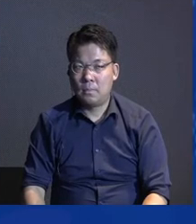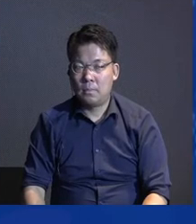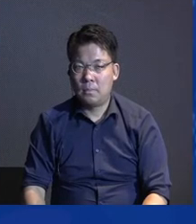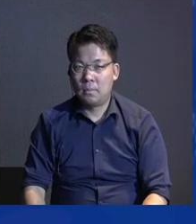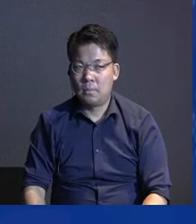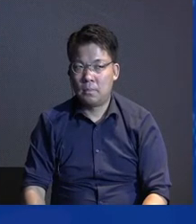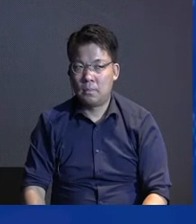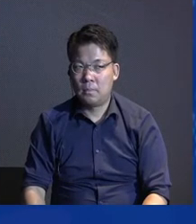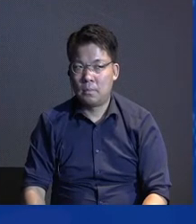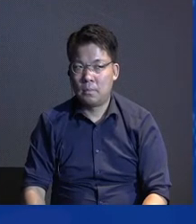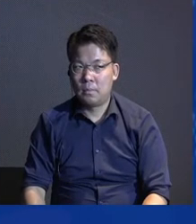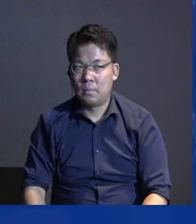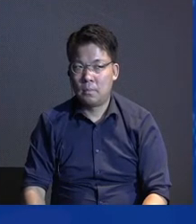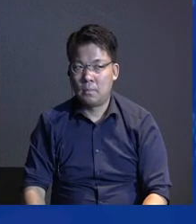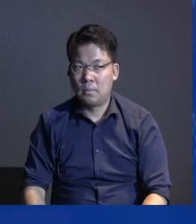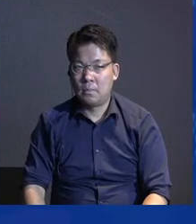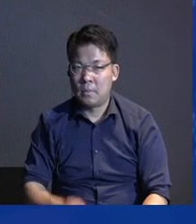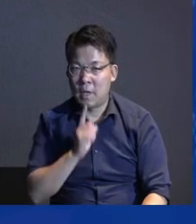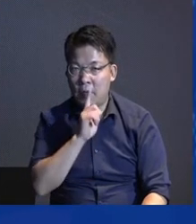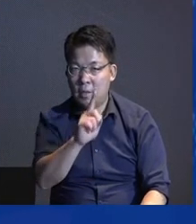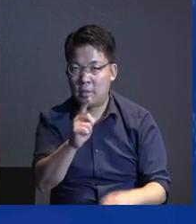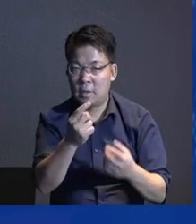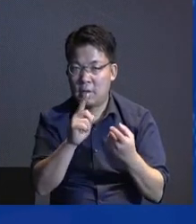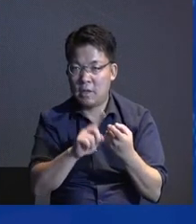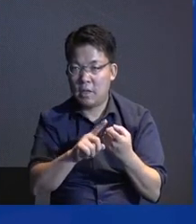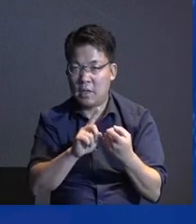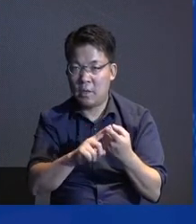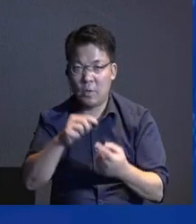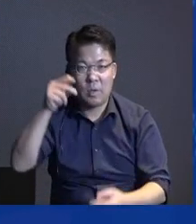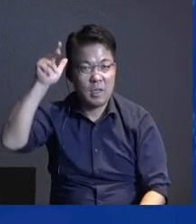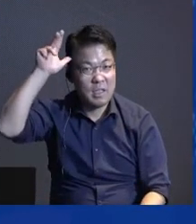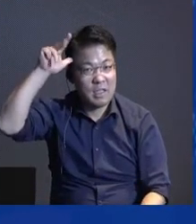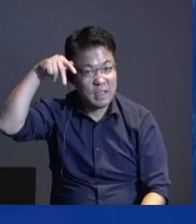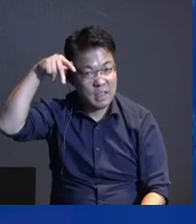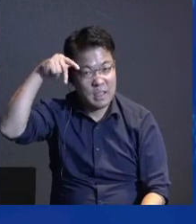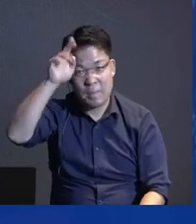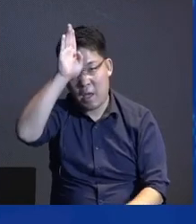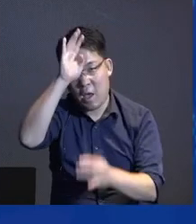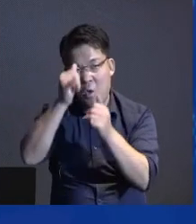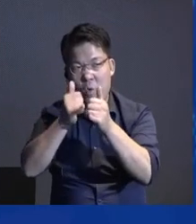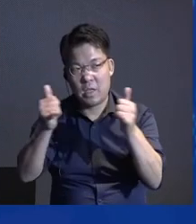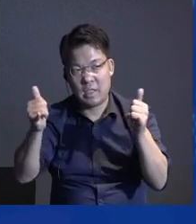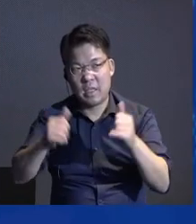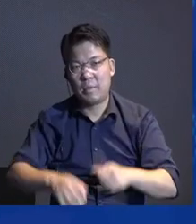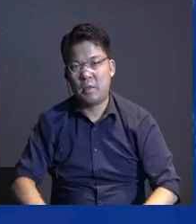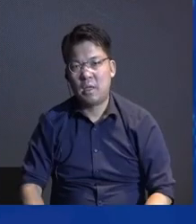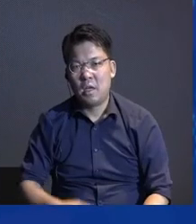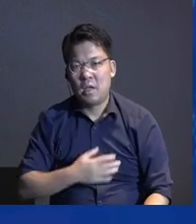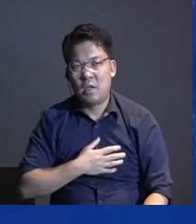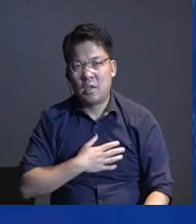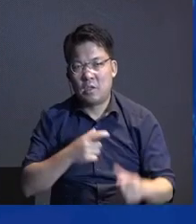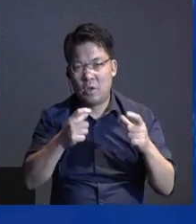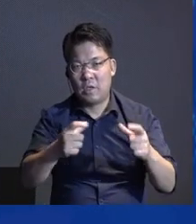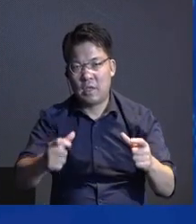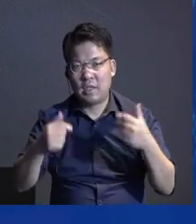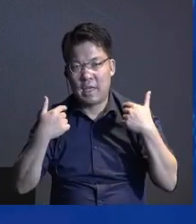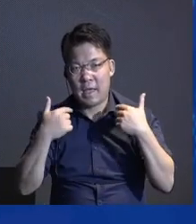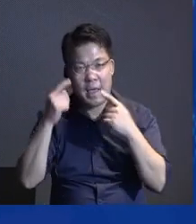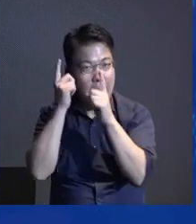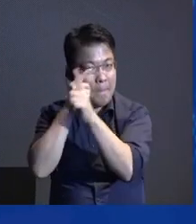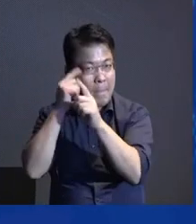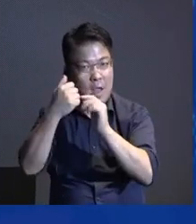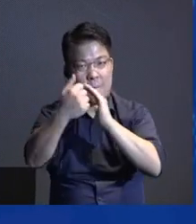She has a dementia. She always comes to our place to see our staff and to eat